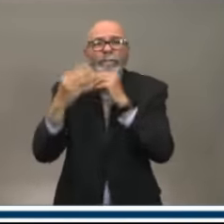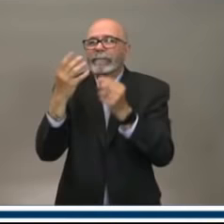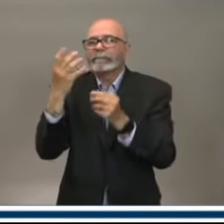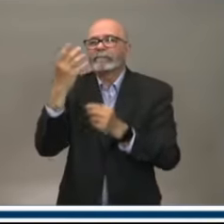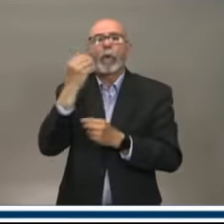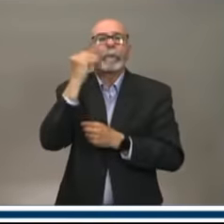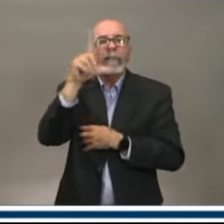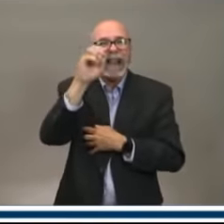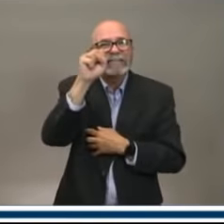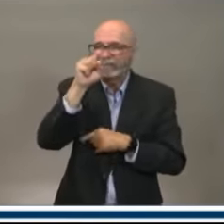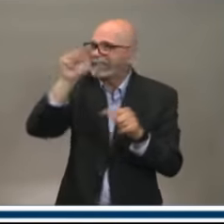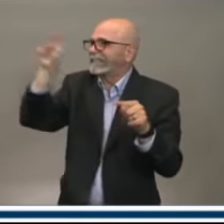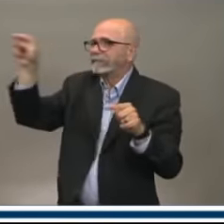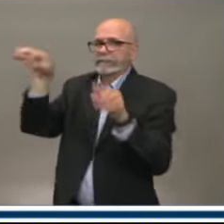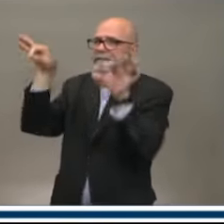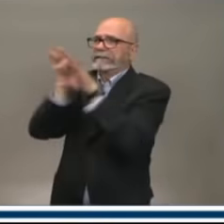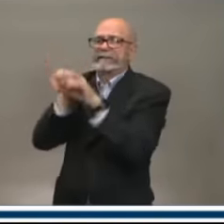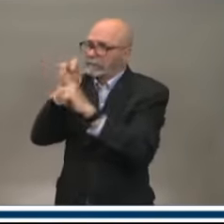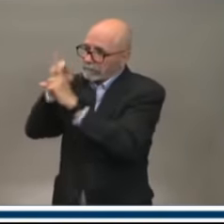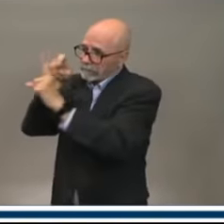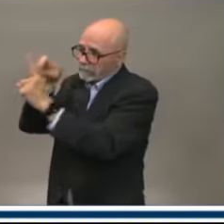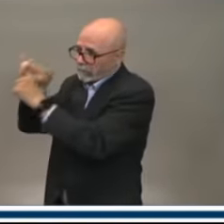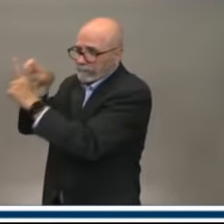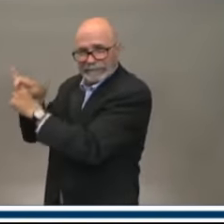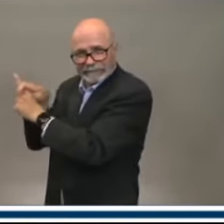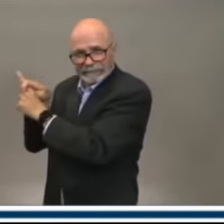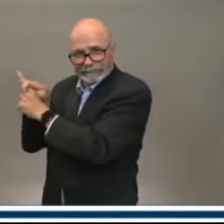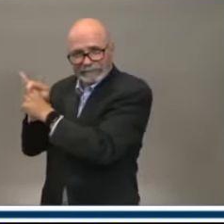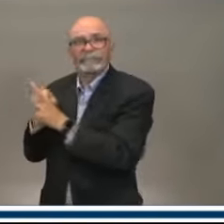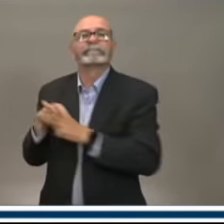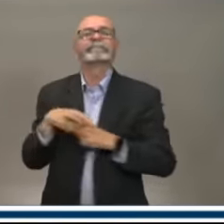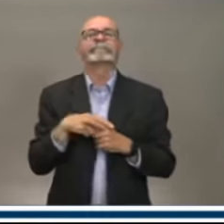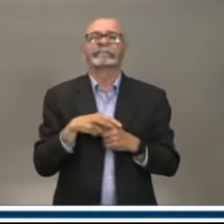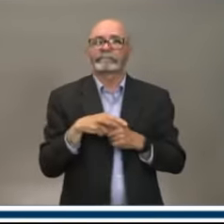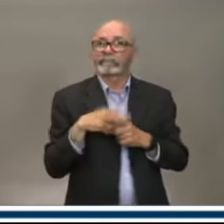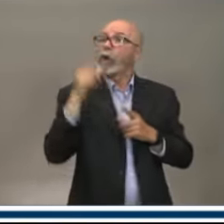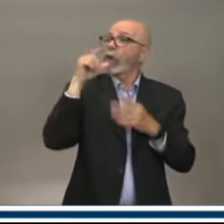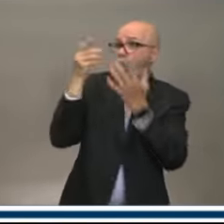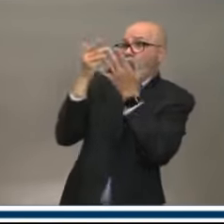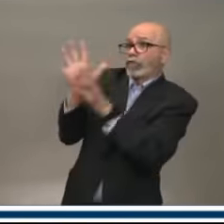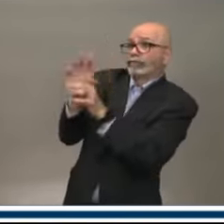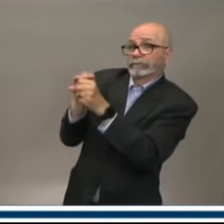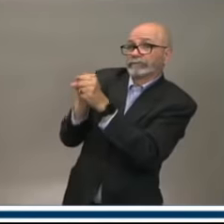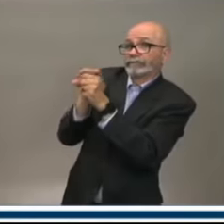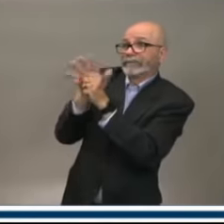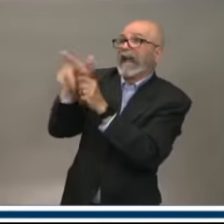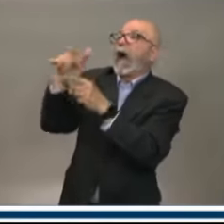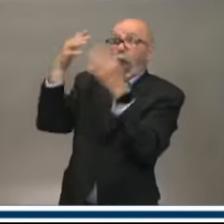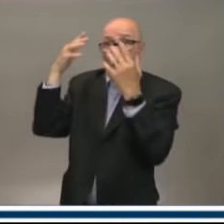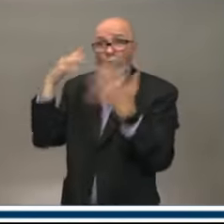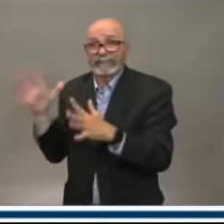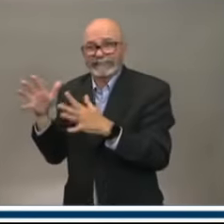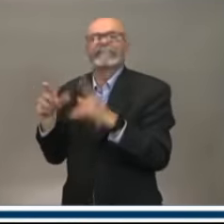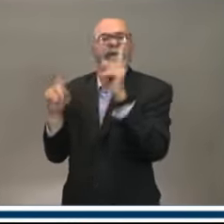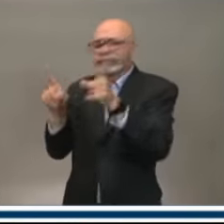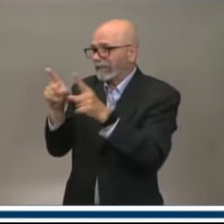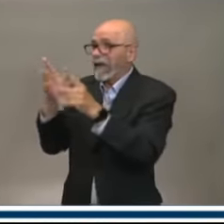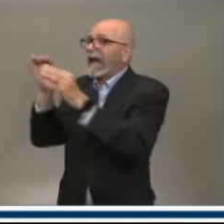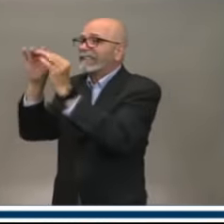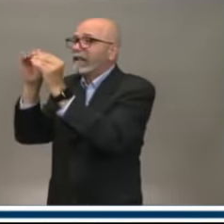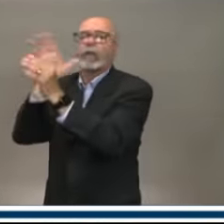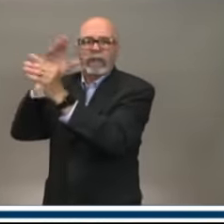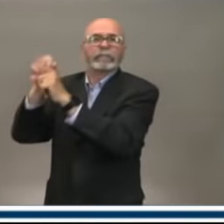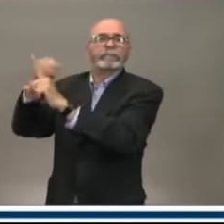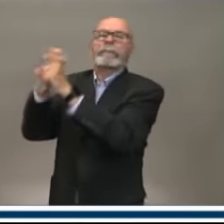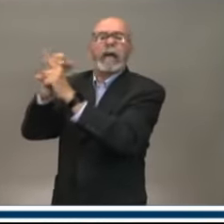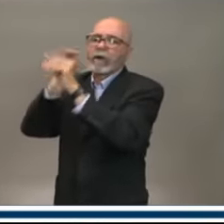the settings that if we allow COVID-19 to get in, we can spark a large cluster and an outbreak of cases, which could then spread